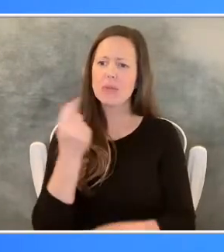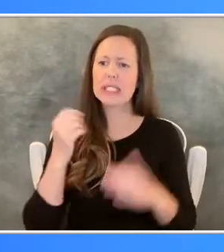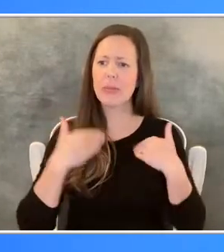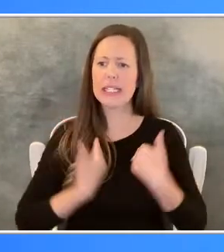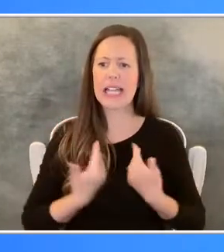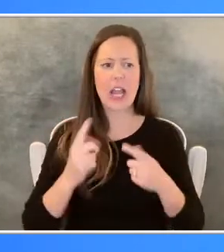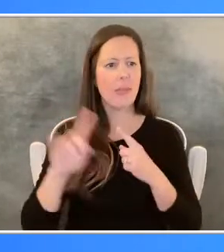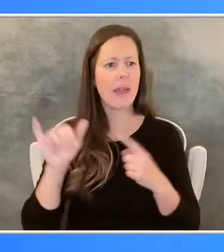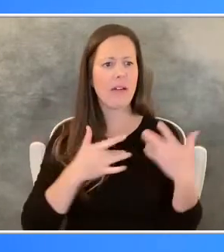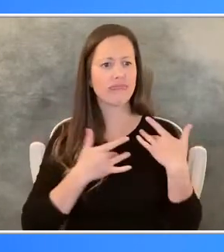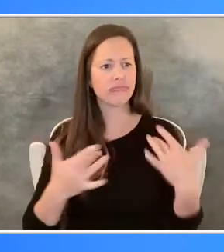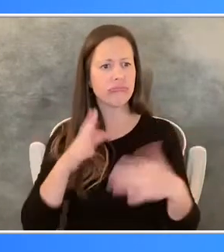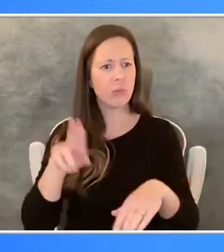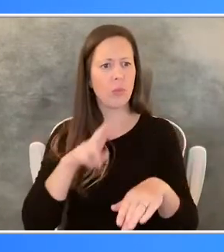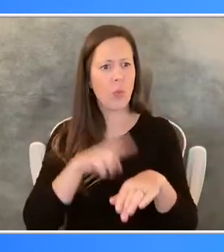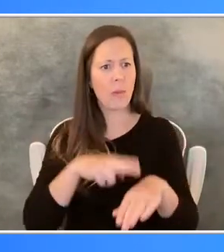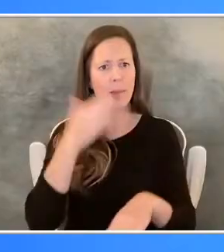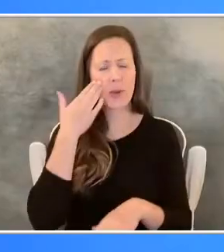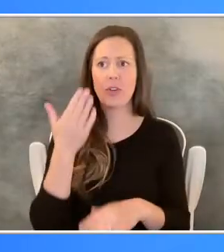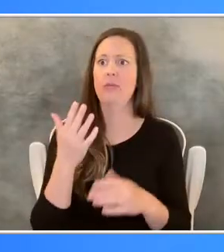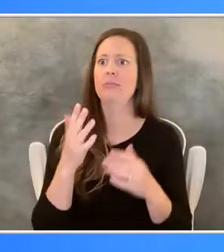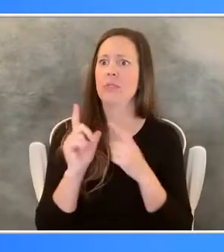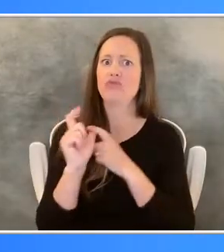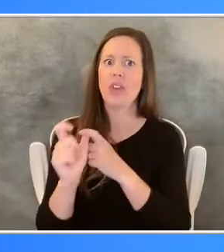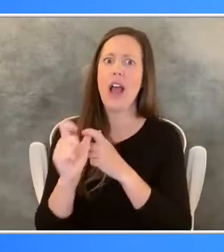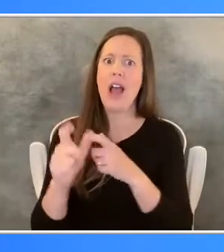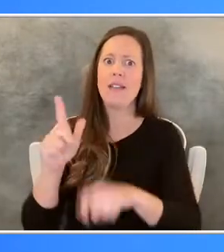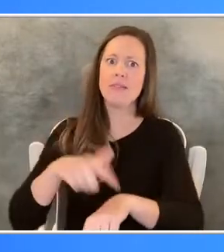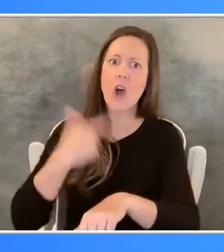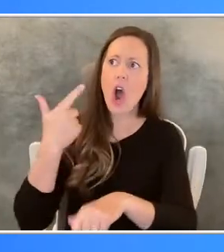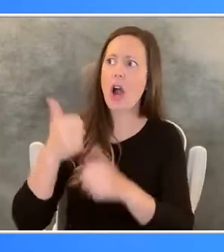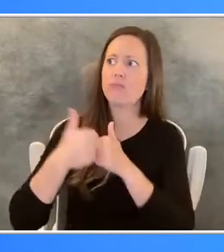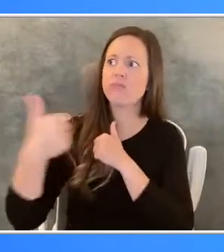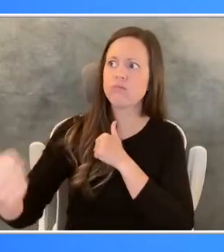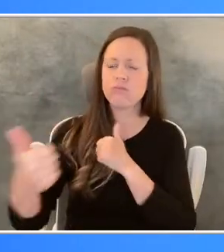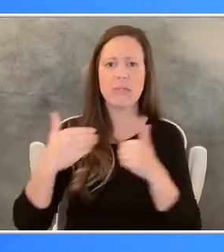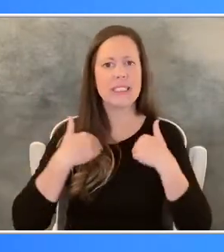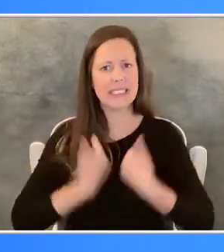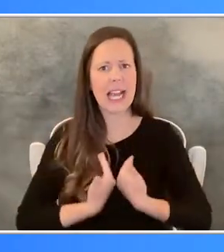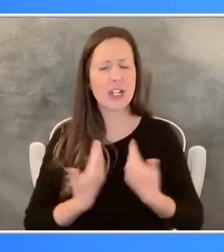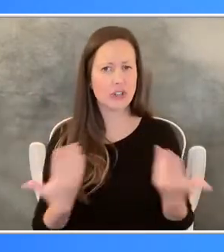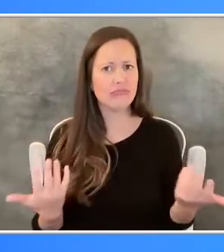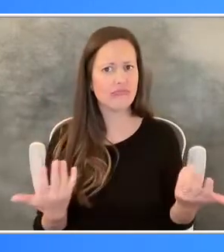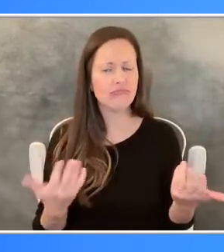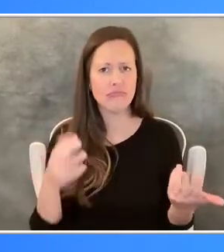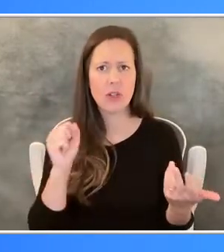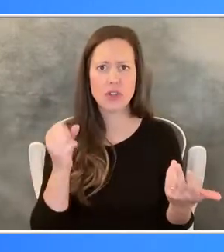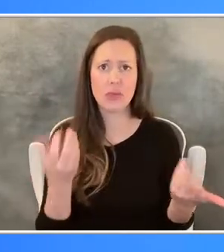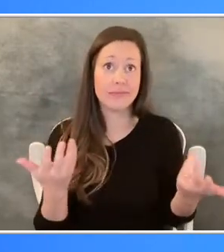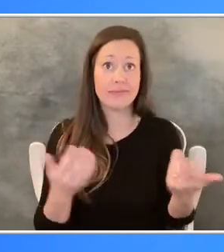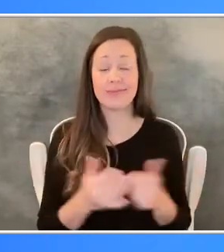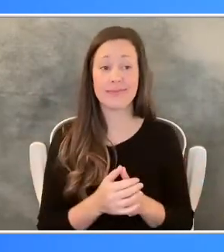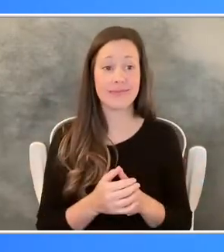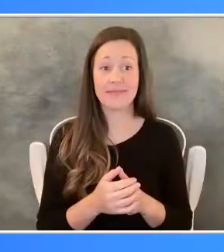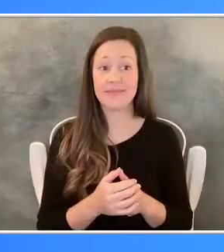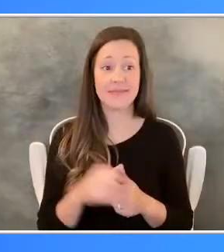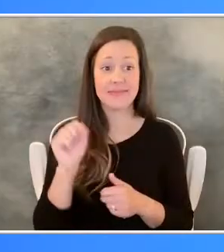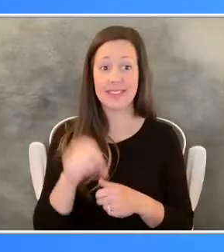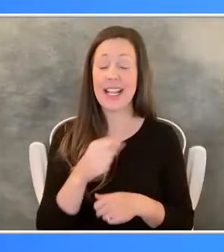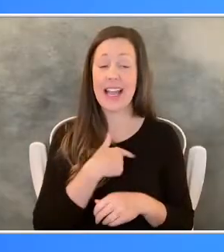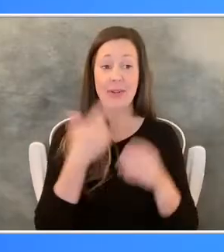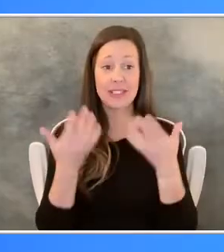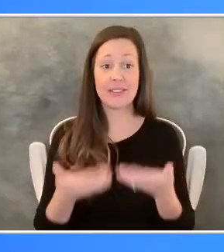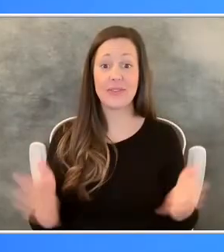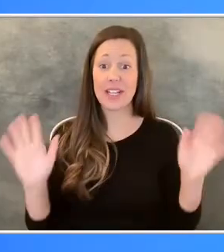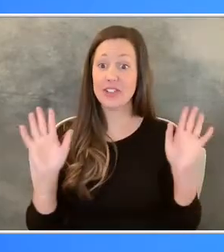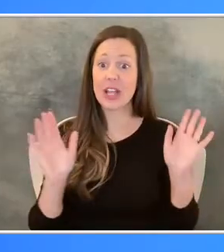get fatigued when you do long runs and hard workouts. So yeah. I was finishing up a demanding assignment